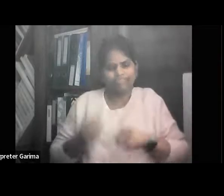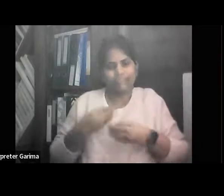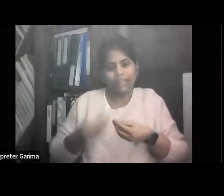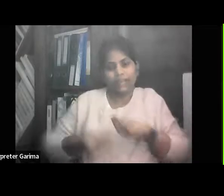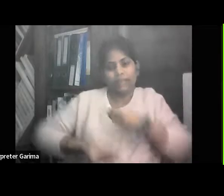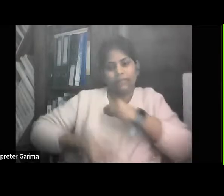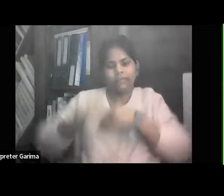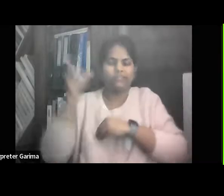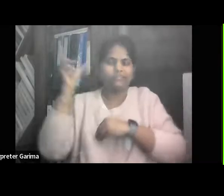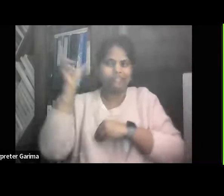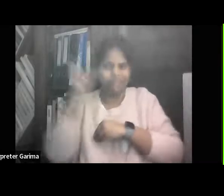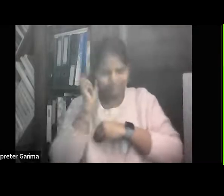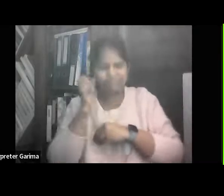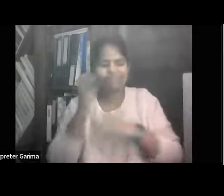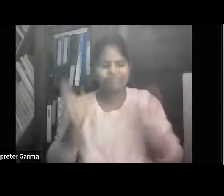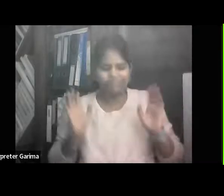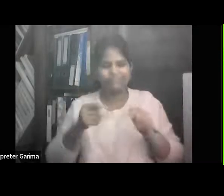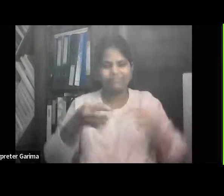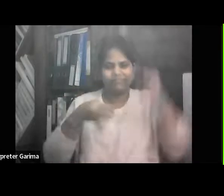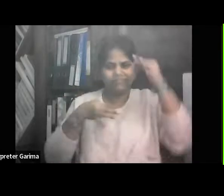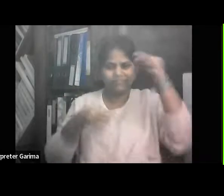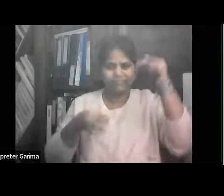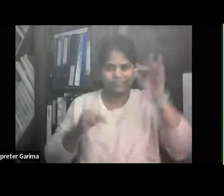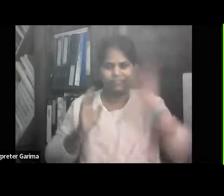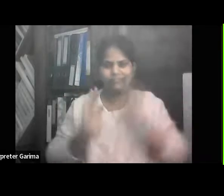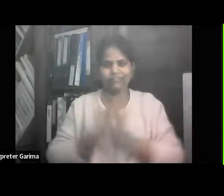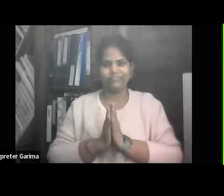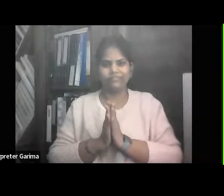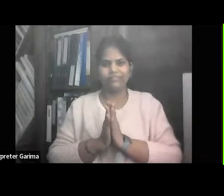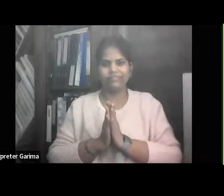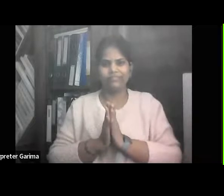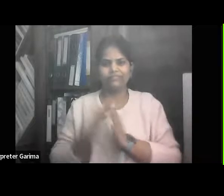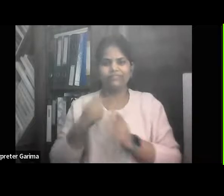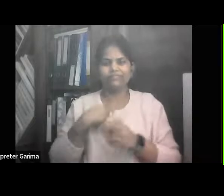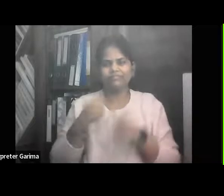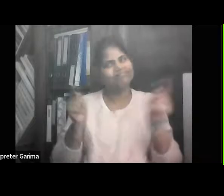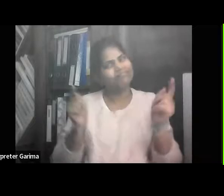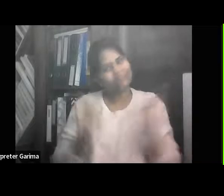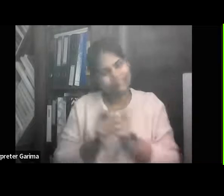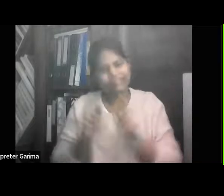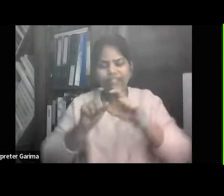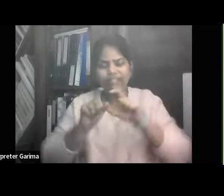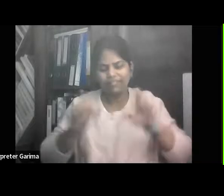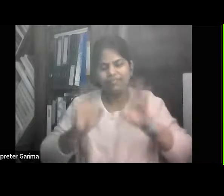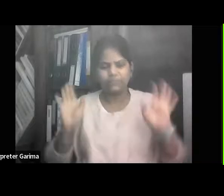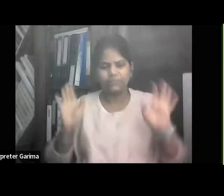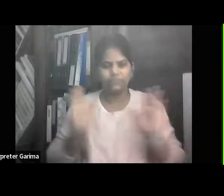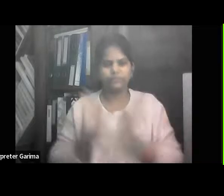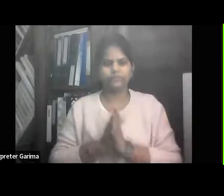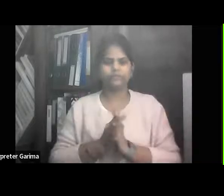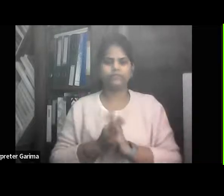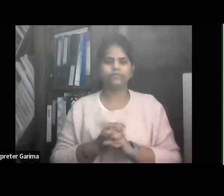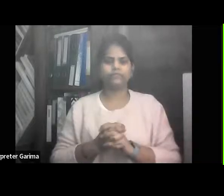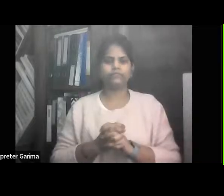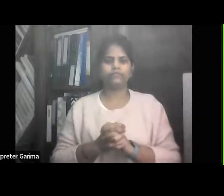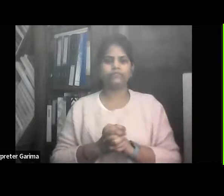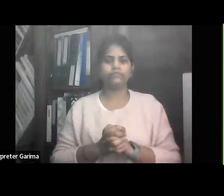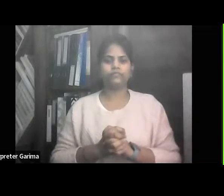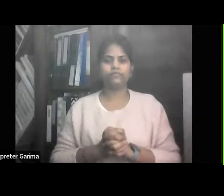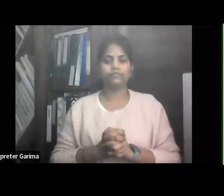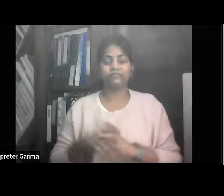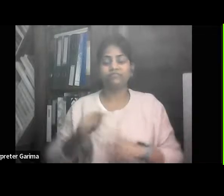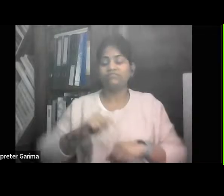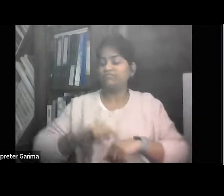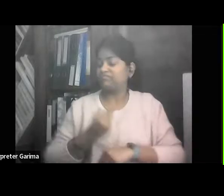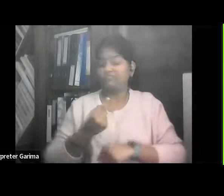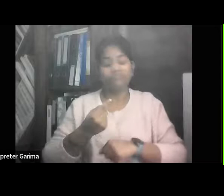to your paper. Yes, that's why I just want to keep it very short. Yeah. Thank you, sir. Well, it's a great opportunity for